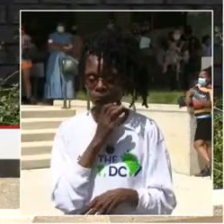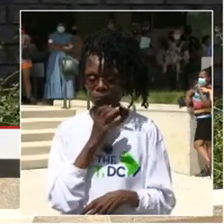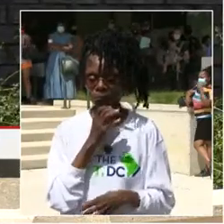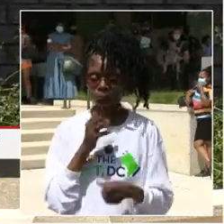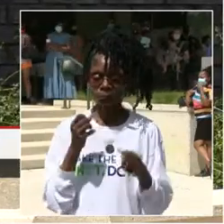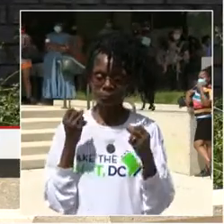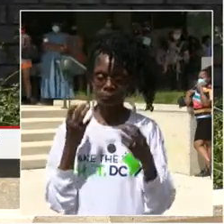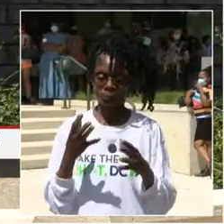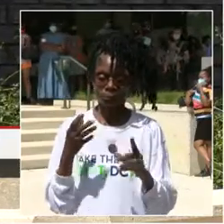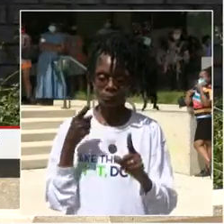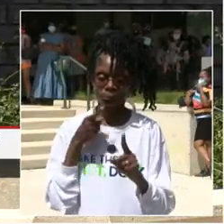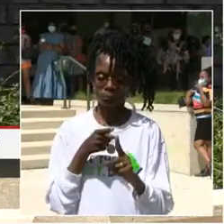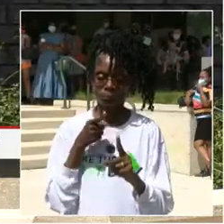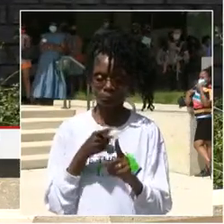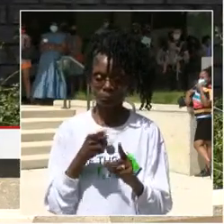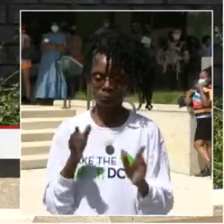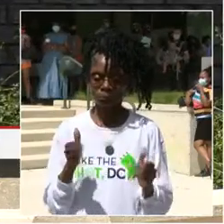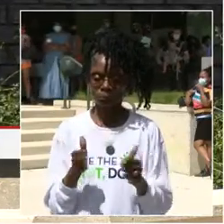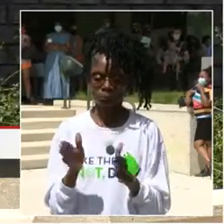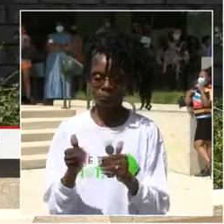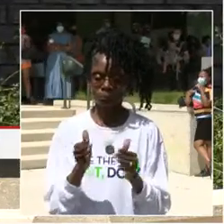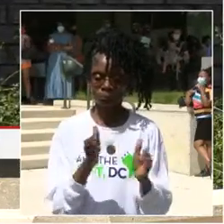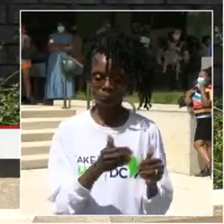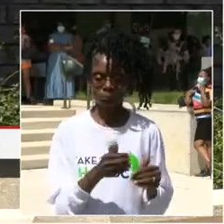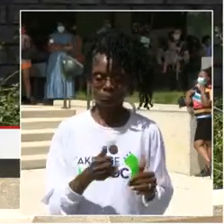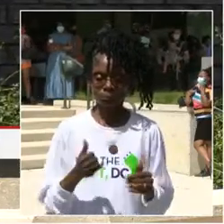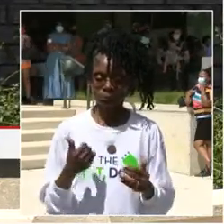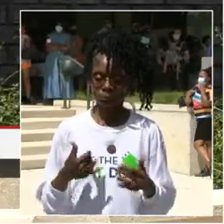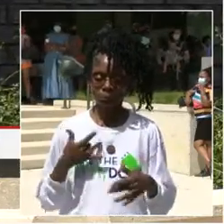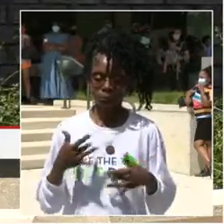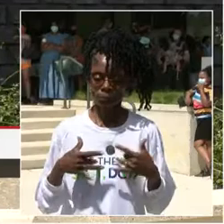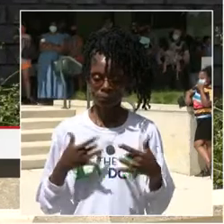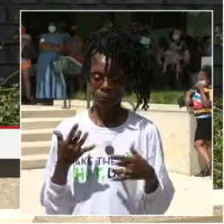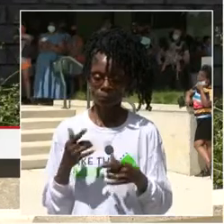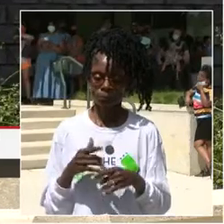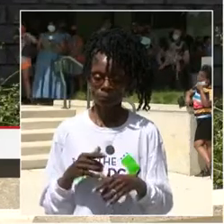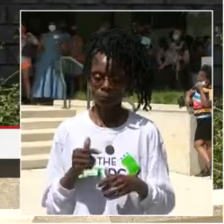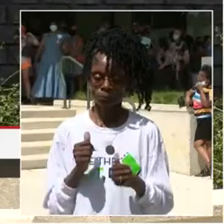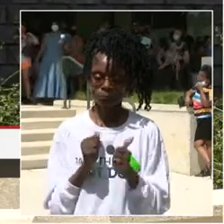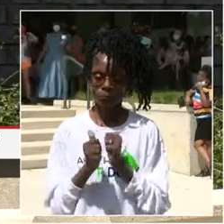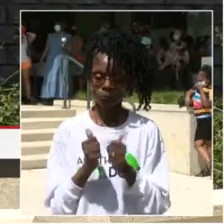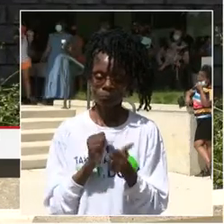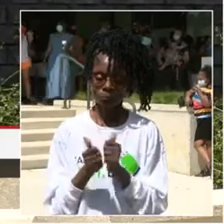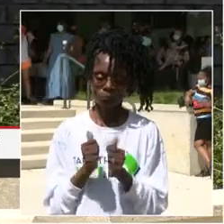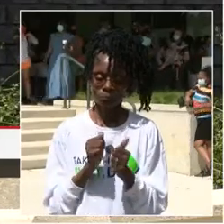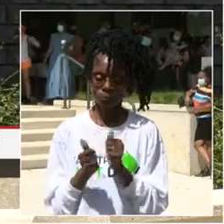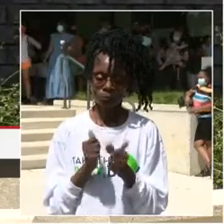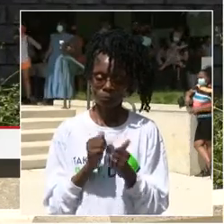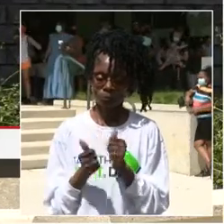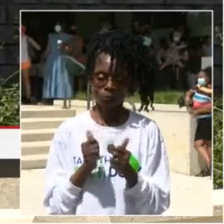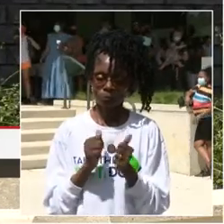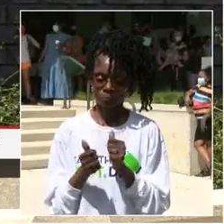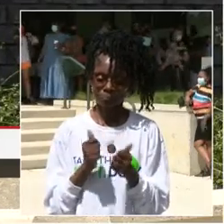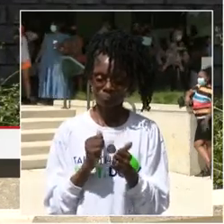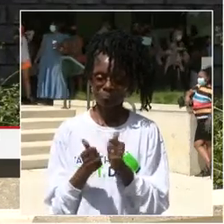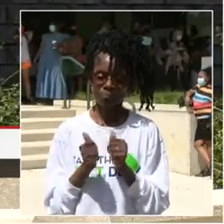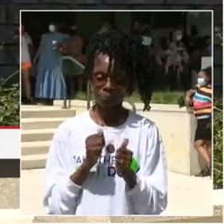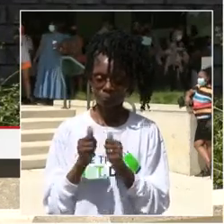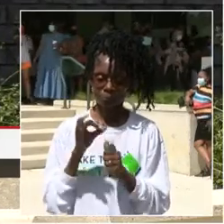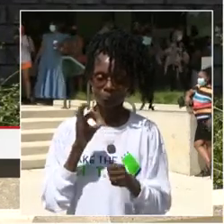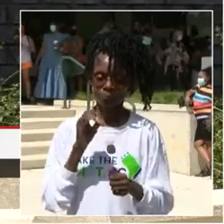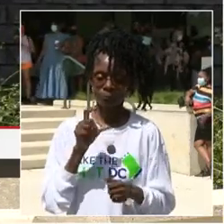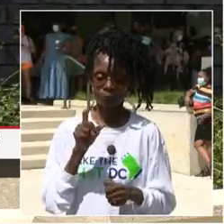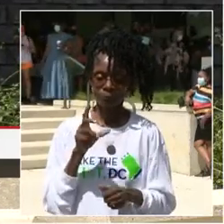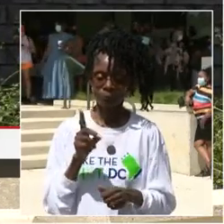excited about the new track and recreational field, two basketball courts, a tennis court. But what we're most